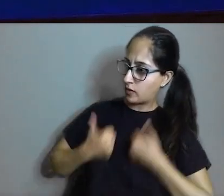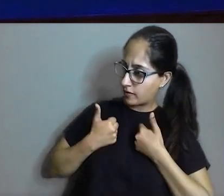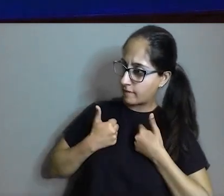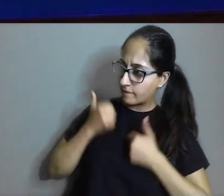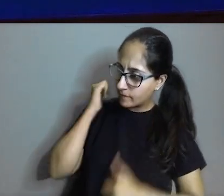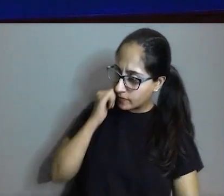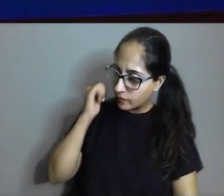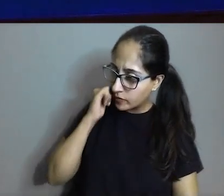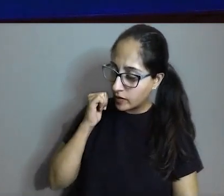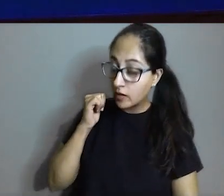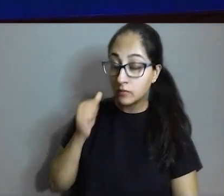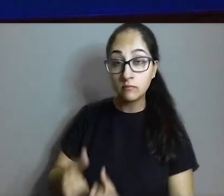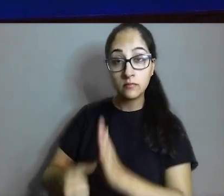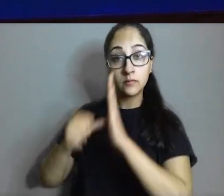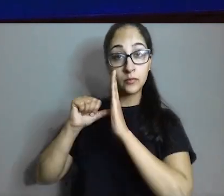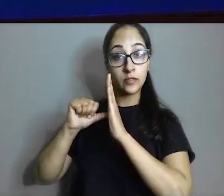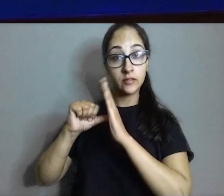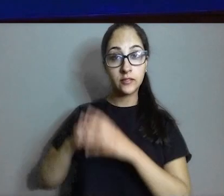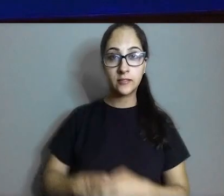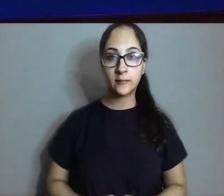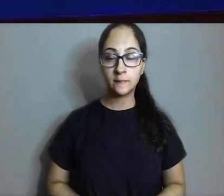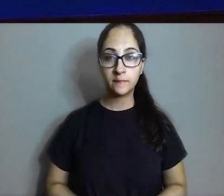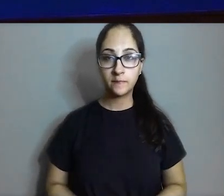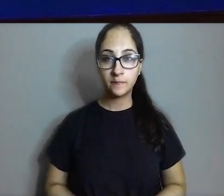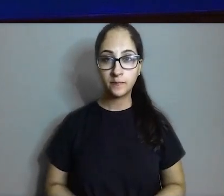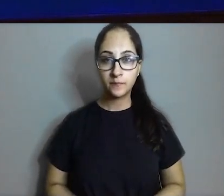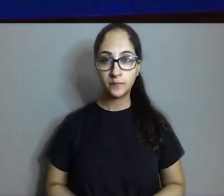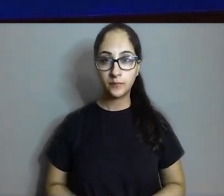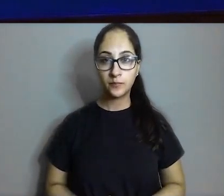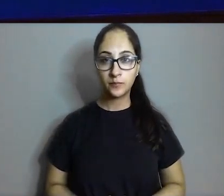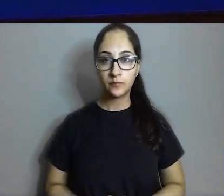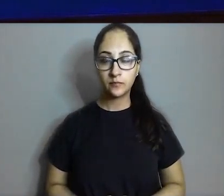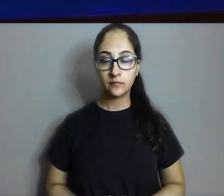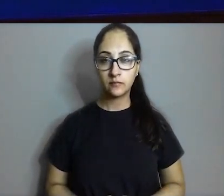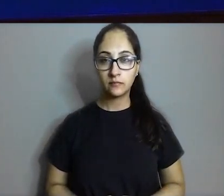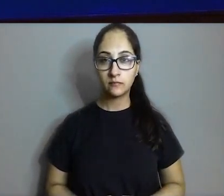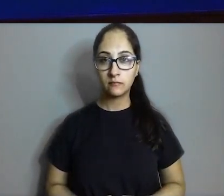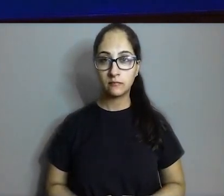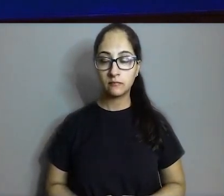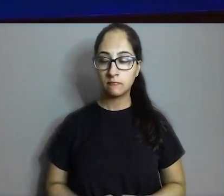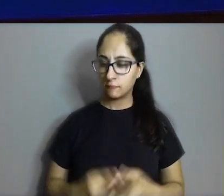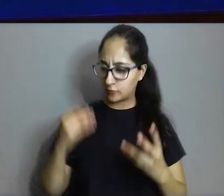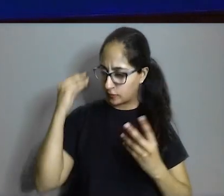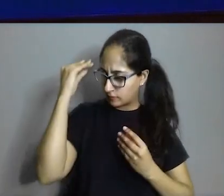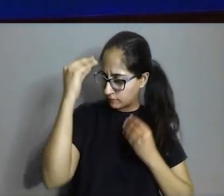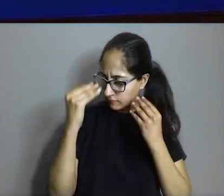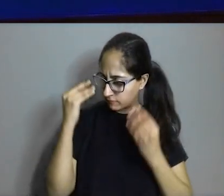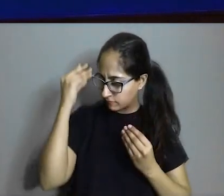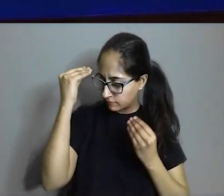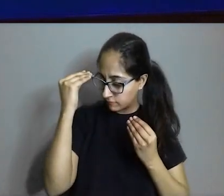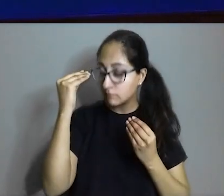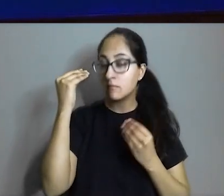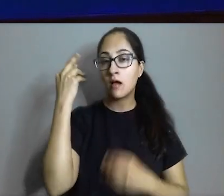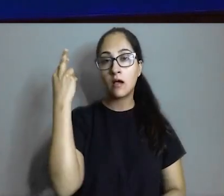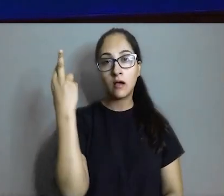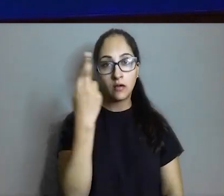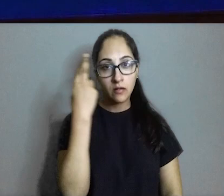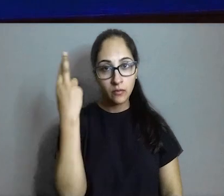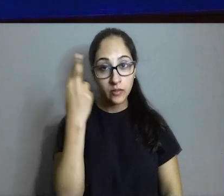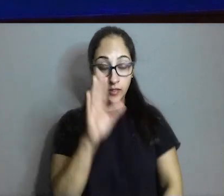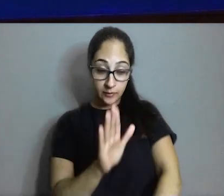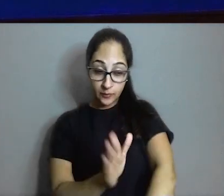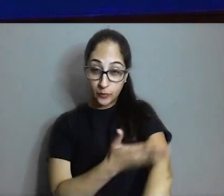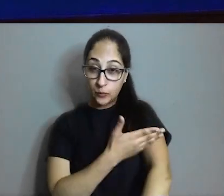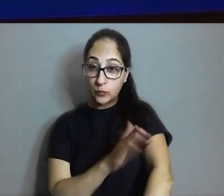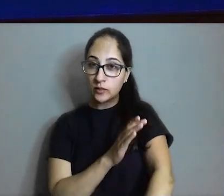the richness of musical life among those whom I had visited. I began to think even more